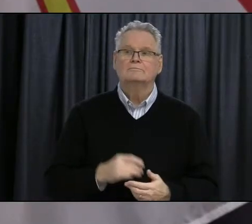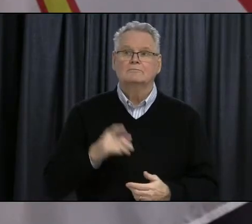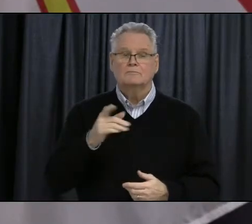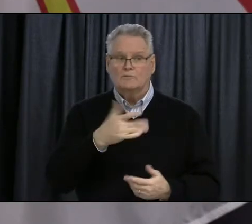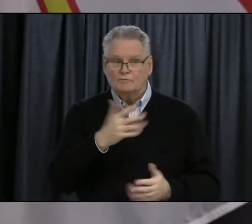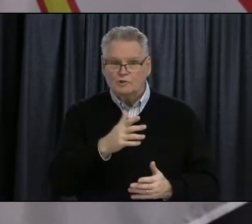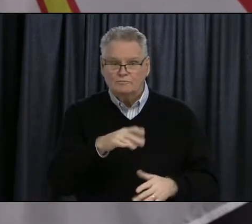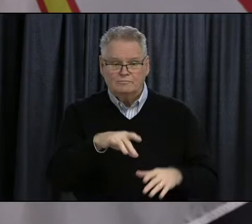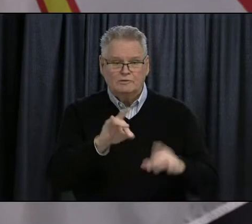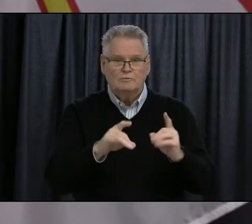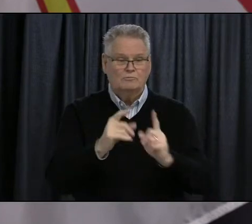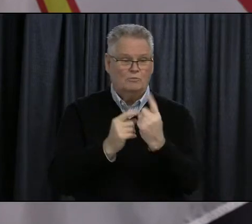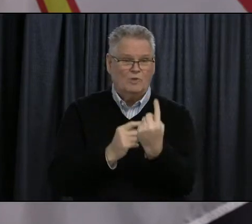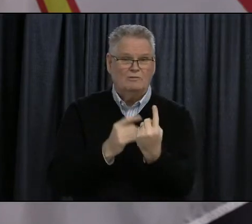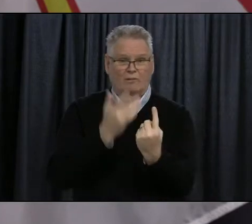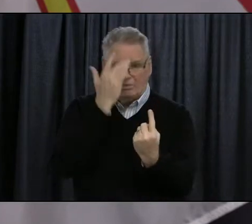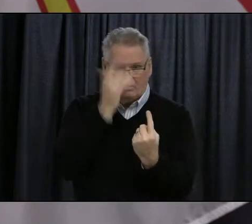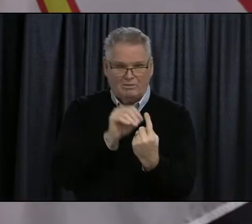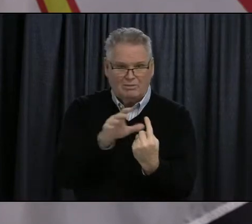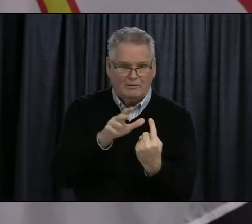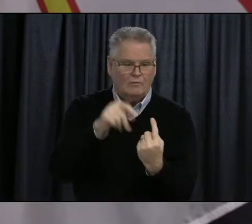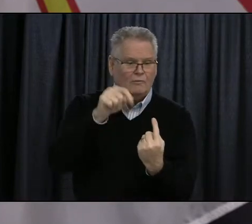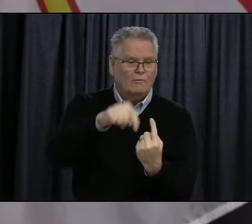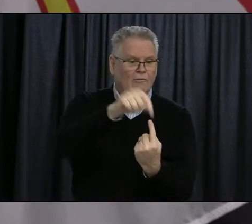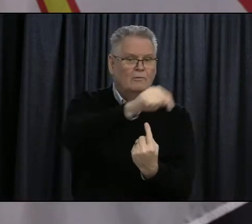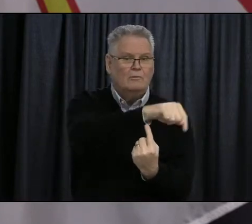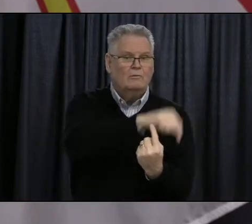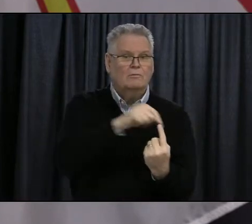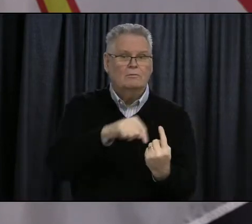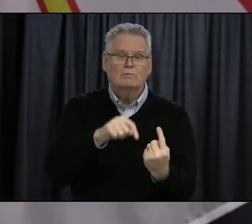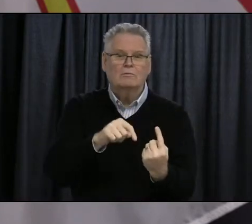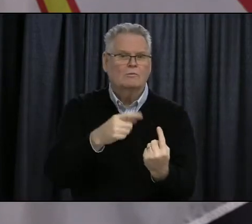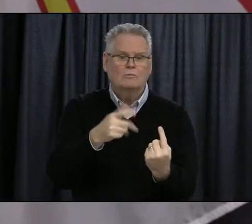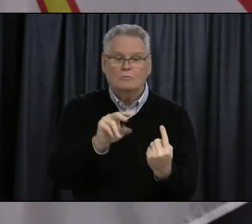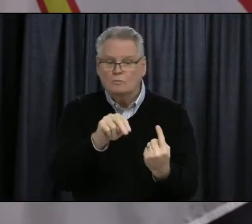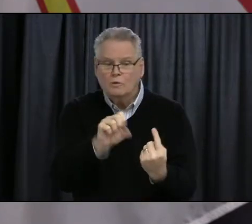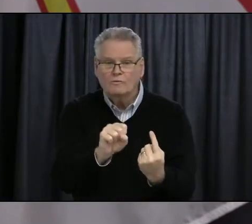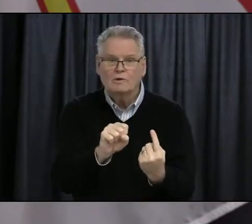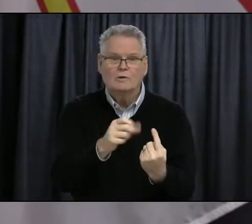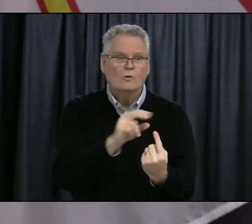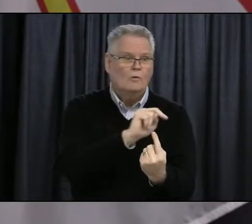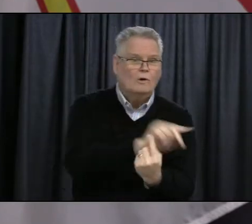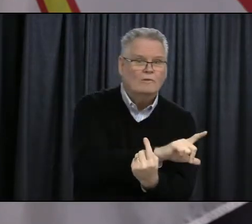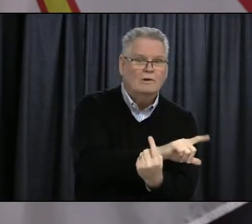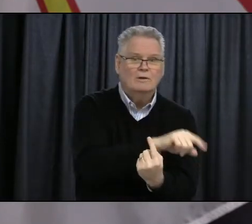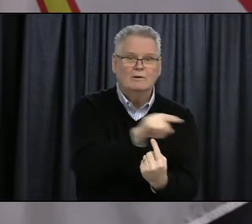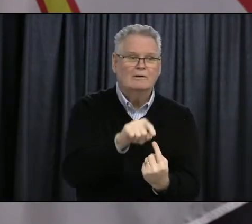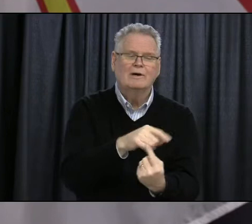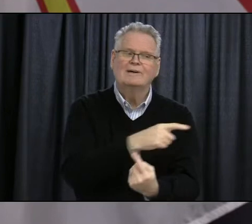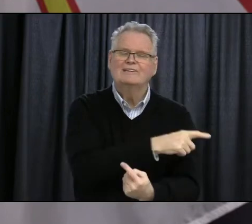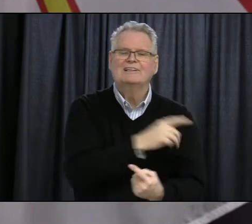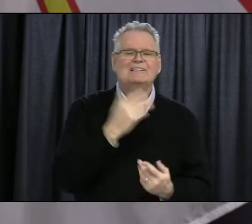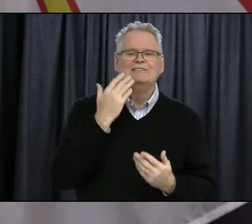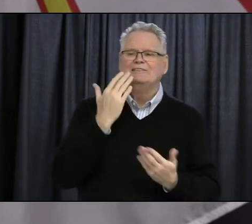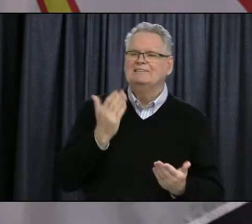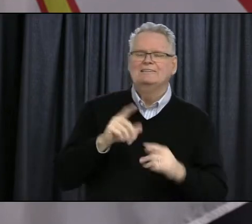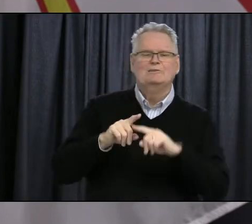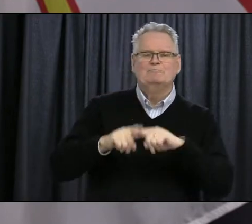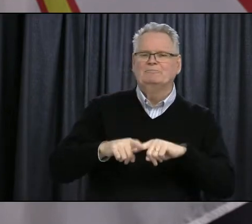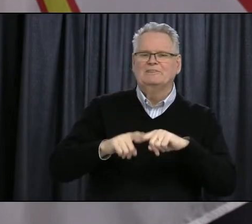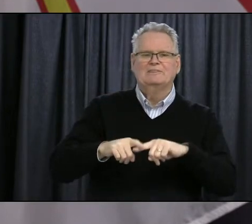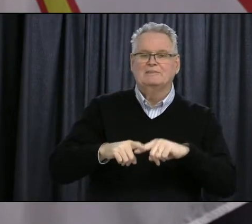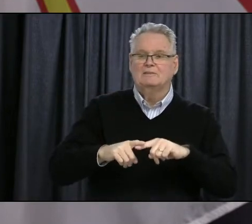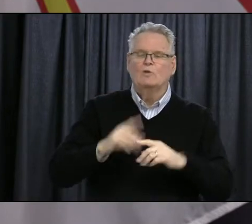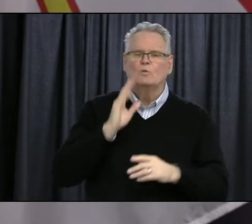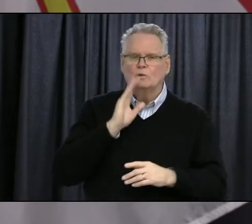tracing will be done by wherever the contacts are. So if the contacts are identified as being in Newfoundland, we'll be following up with those contacts